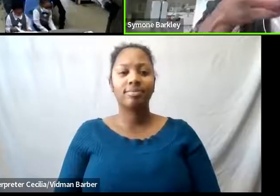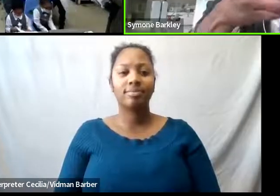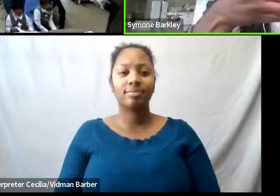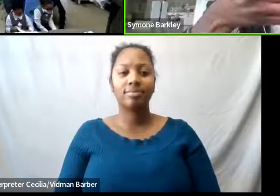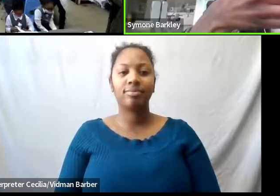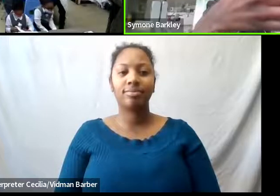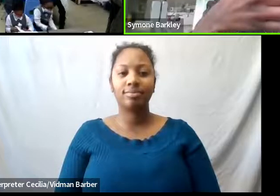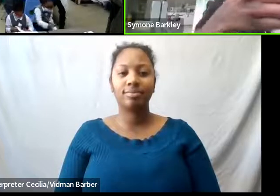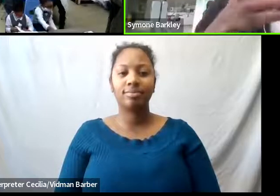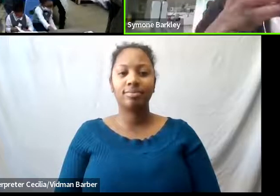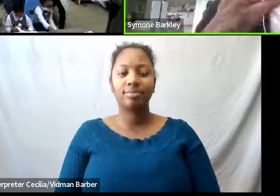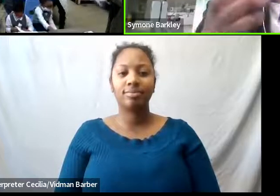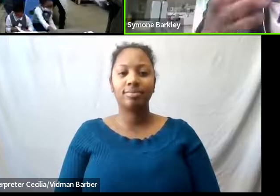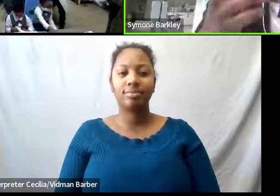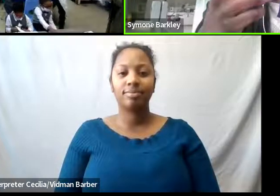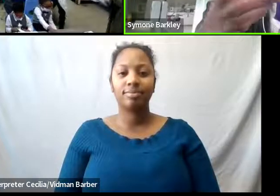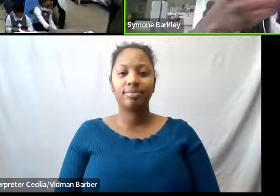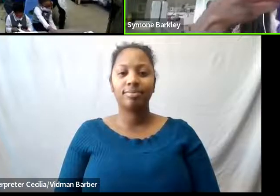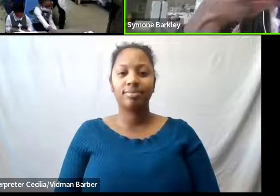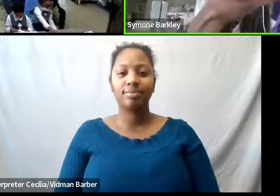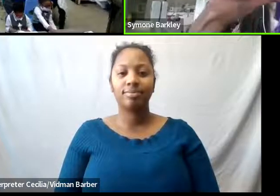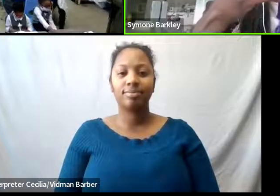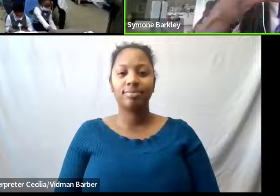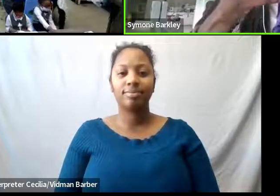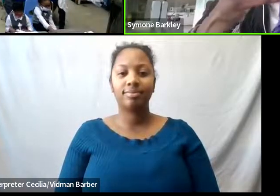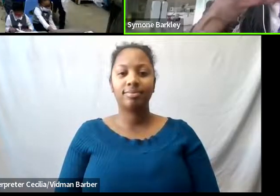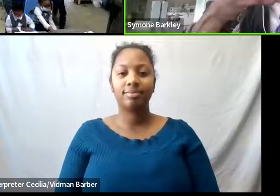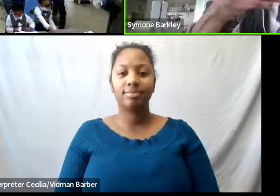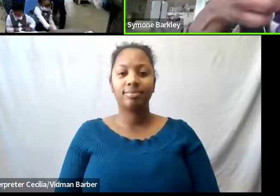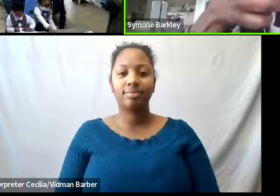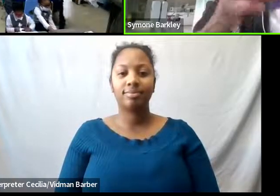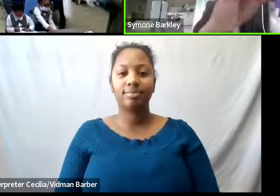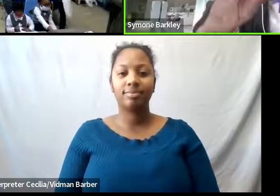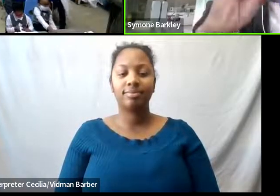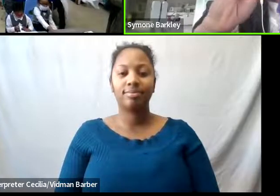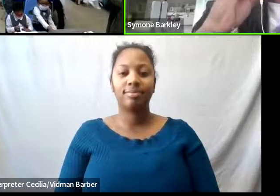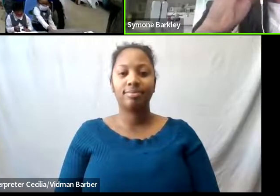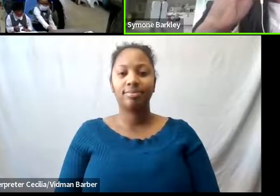across. Tie a knot, tie it again.